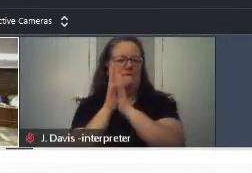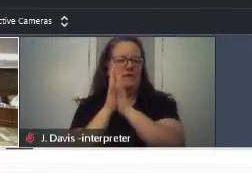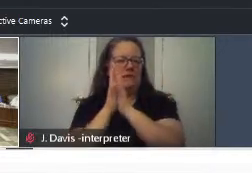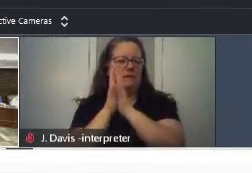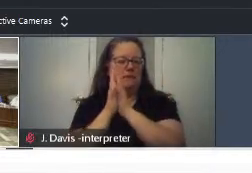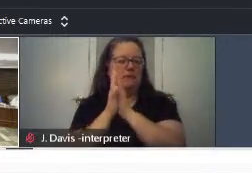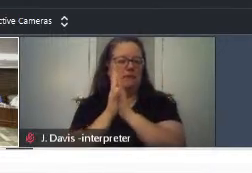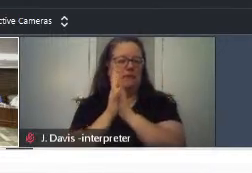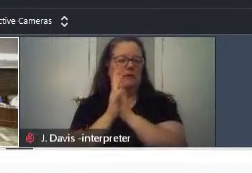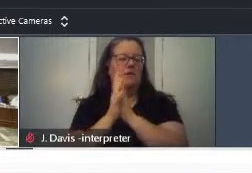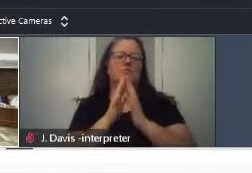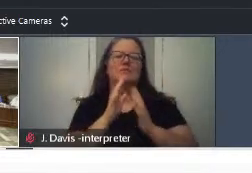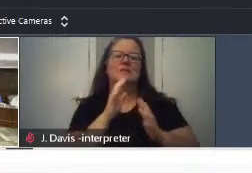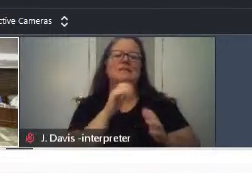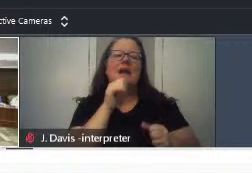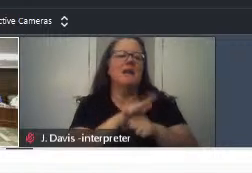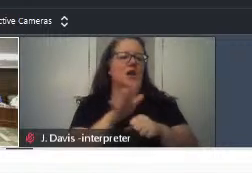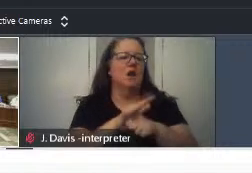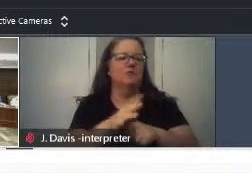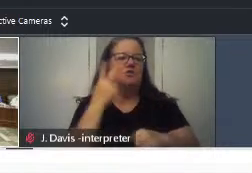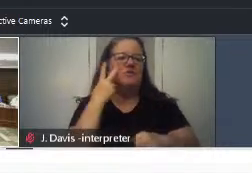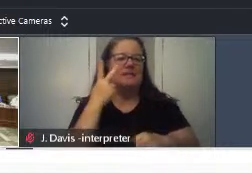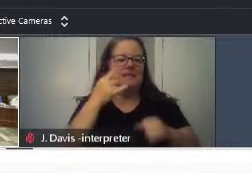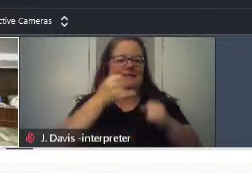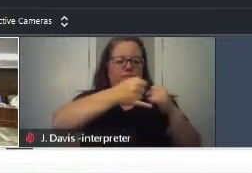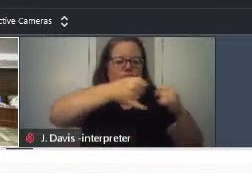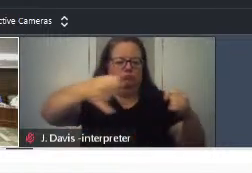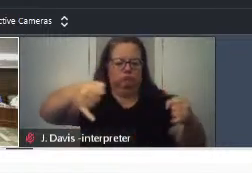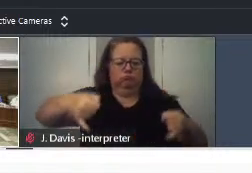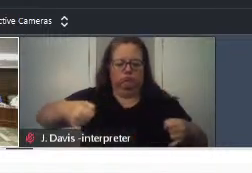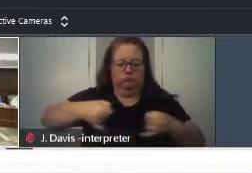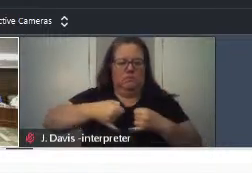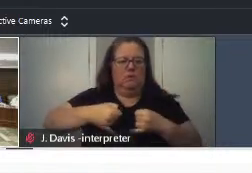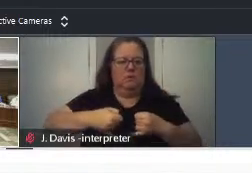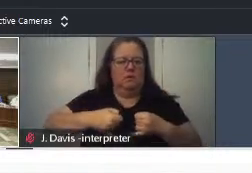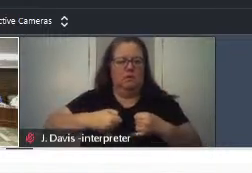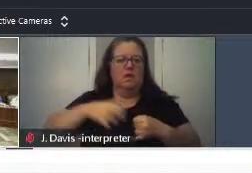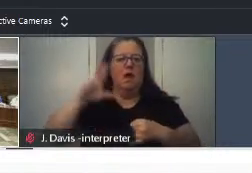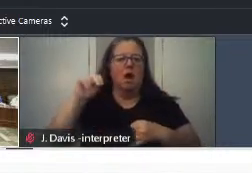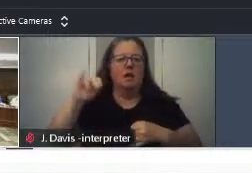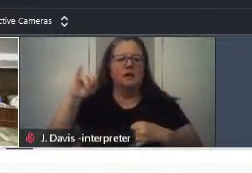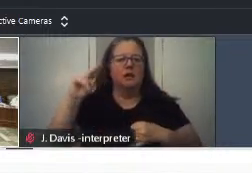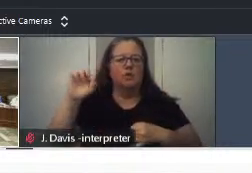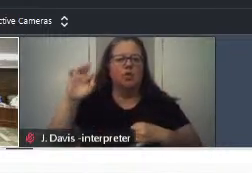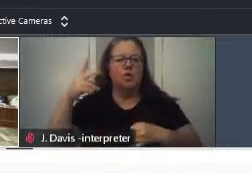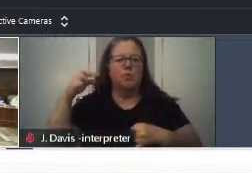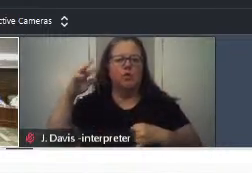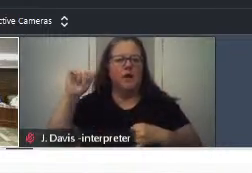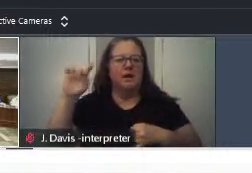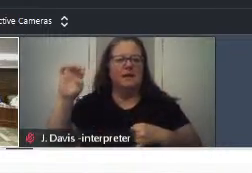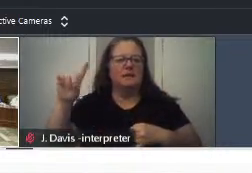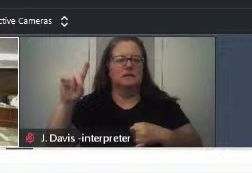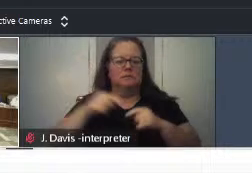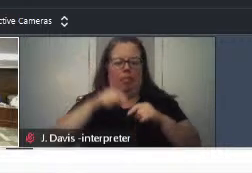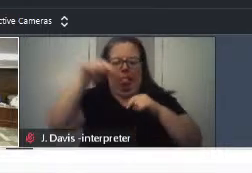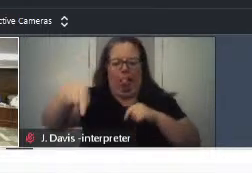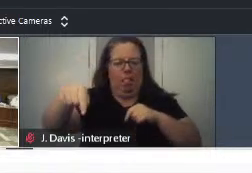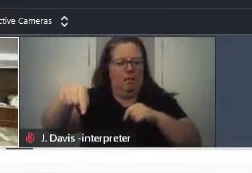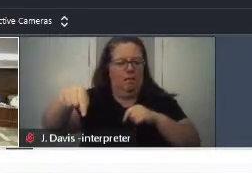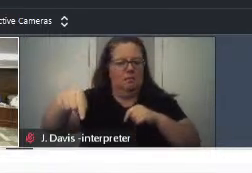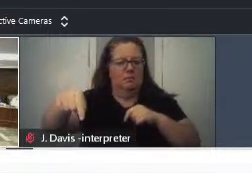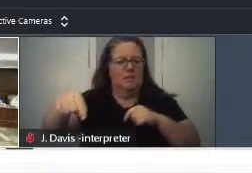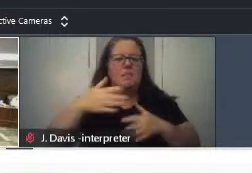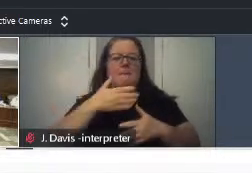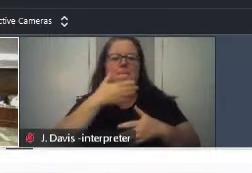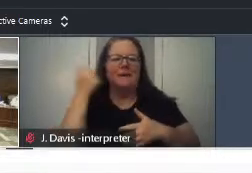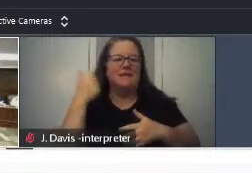myopic for us just to look at the border because people in the neighborhoods, unincorporated is right across the street from incorporated. So I think the larger ask here is to ask the